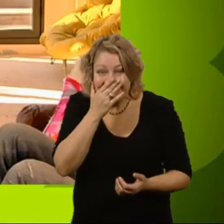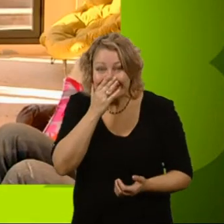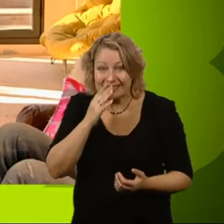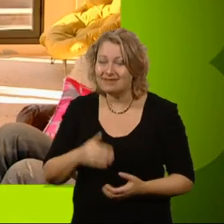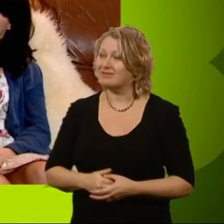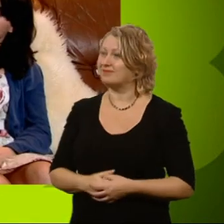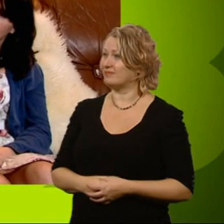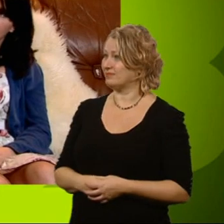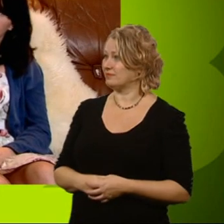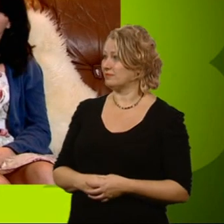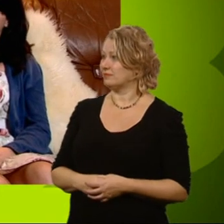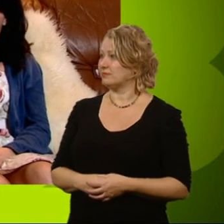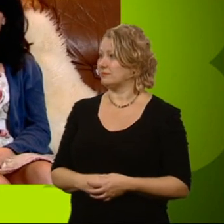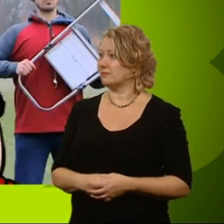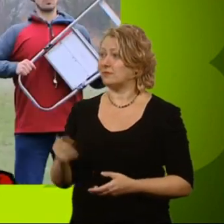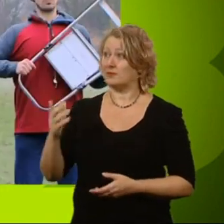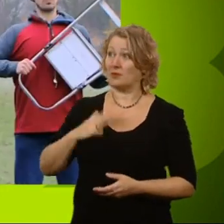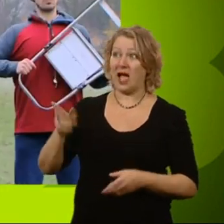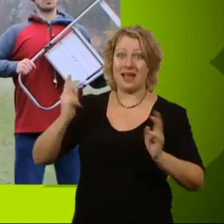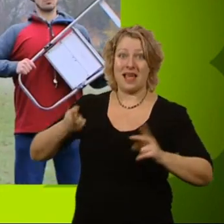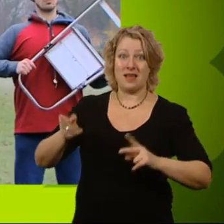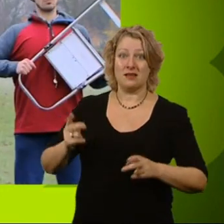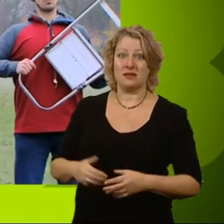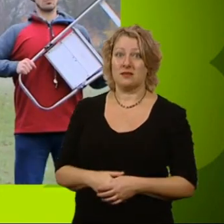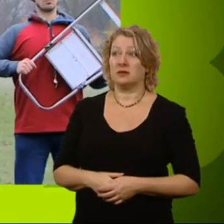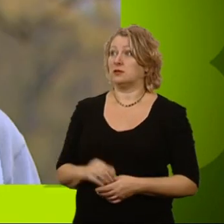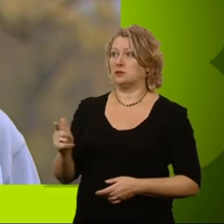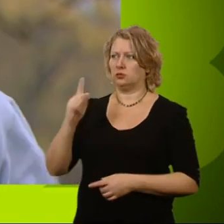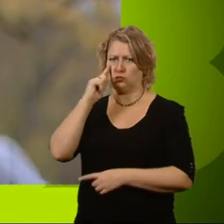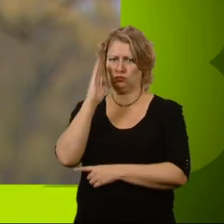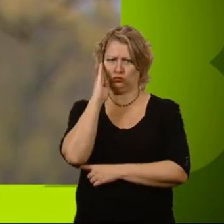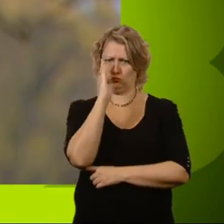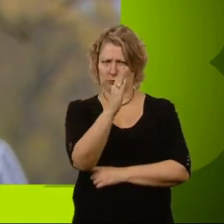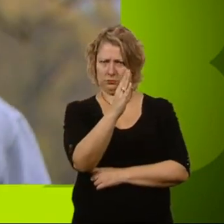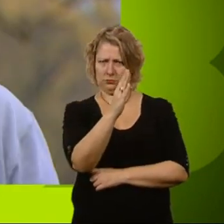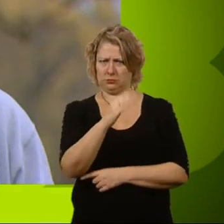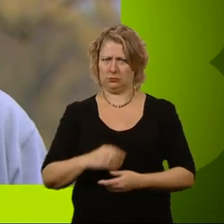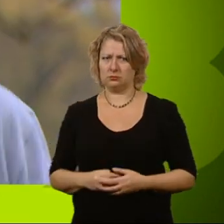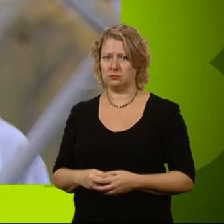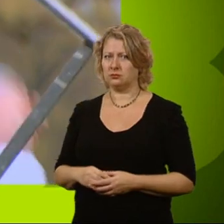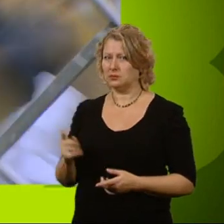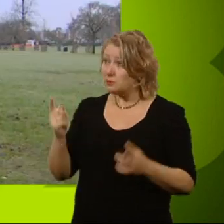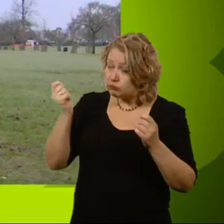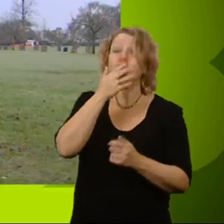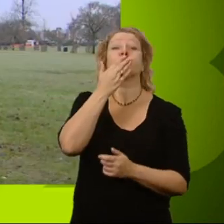Oh. Tuck it back, Big Susan. We want to do it again. Sergei, eyes right. Oh. Hit him in the bush.